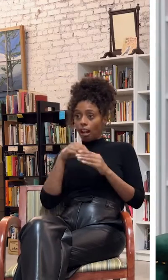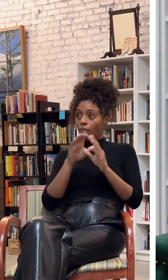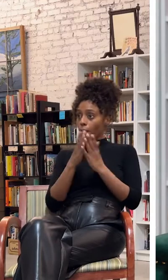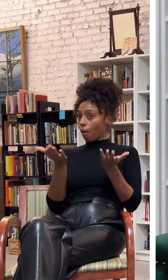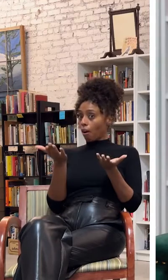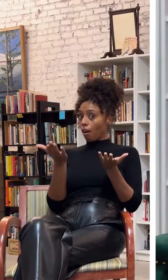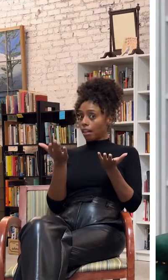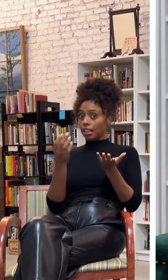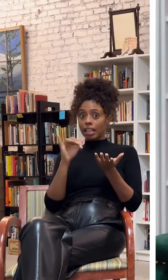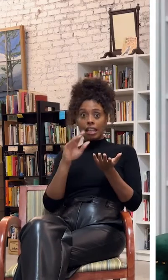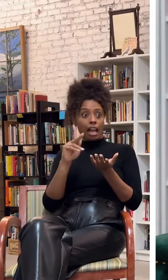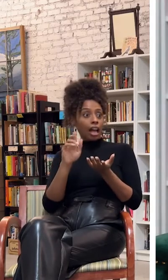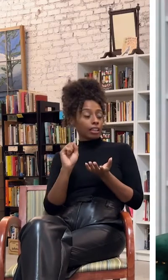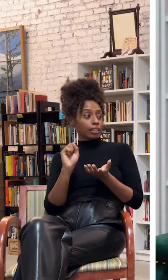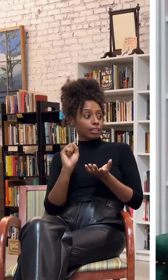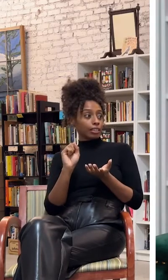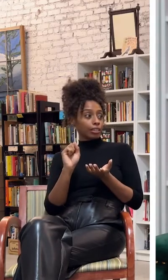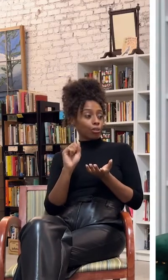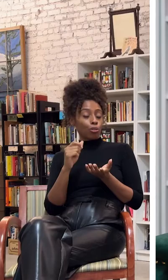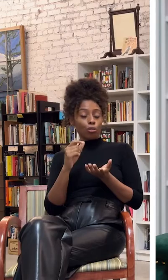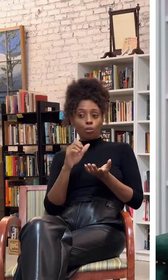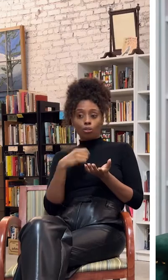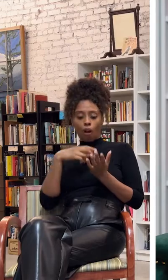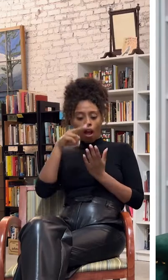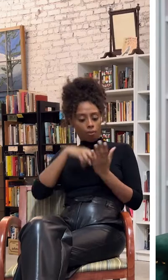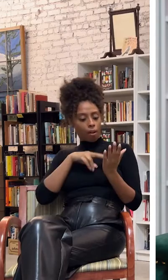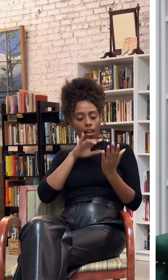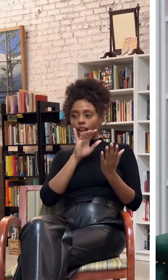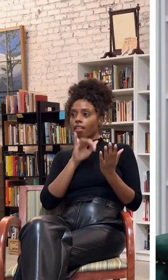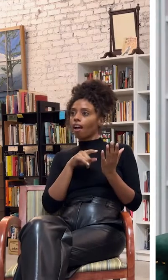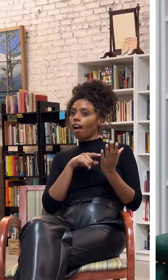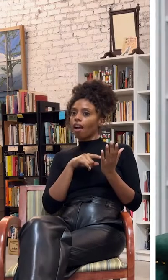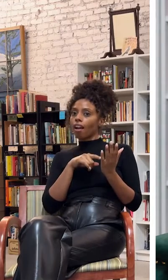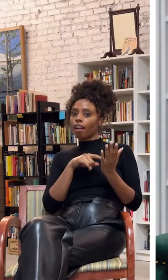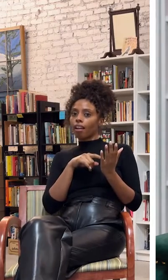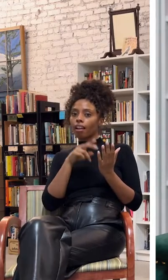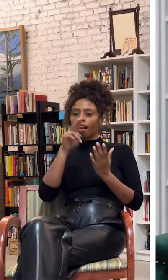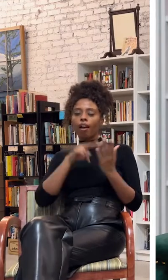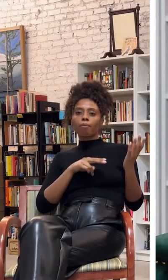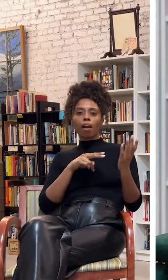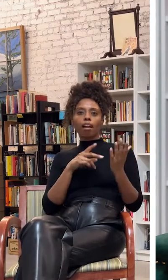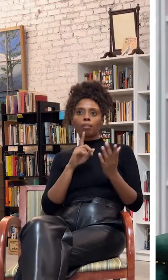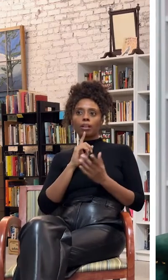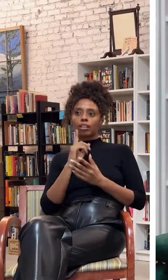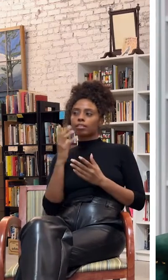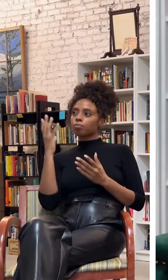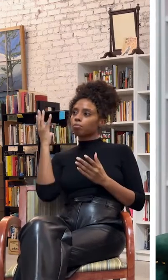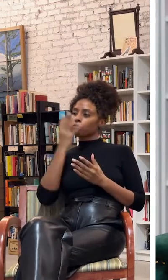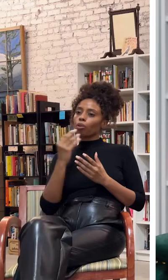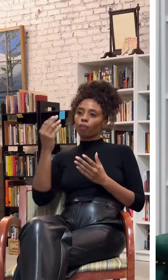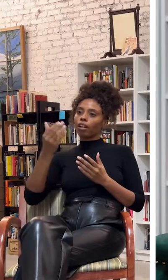Yikes. So I read that, and I read it with this really